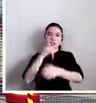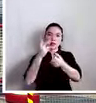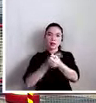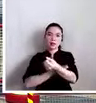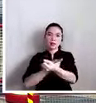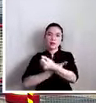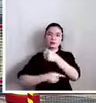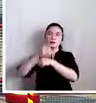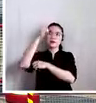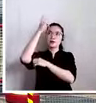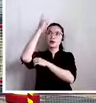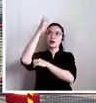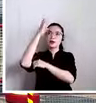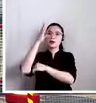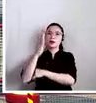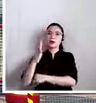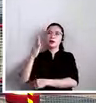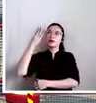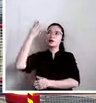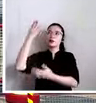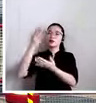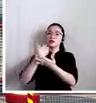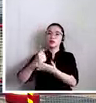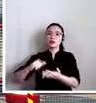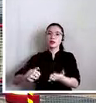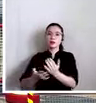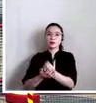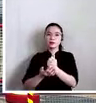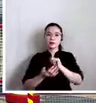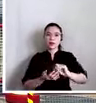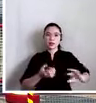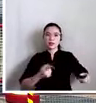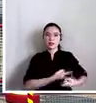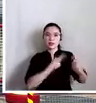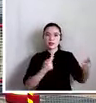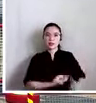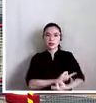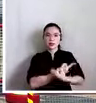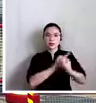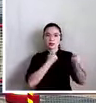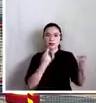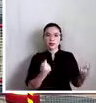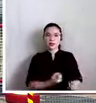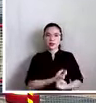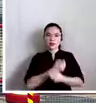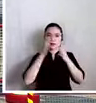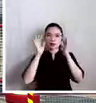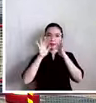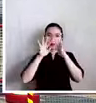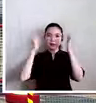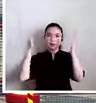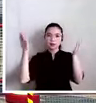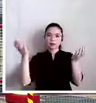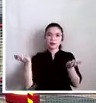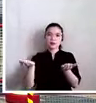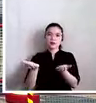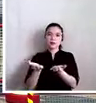of God, you take away the sins of the world.